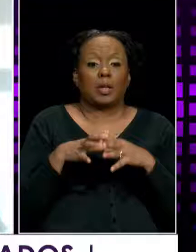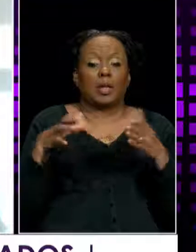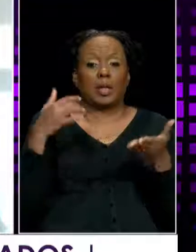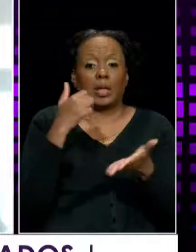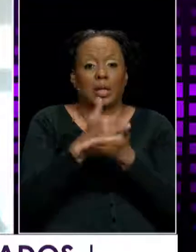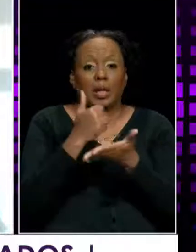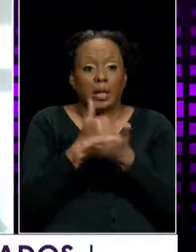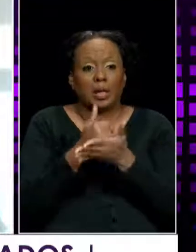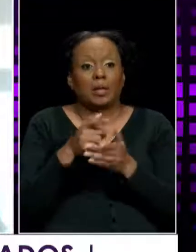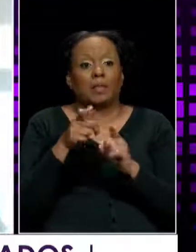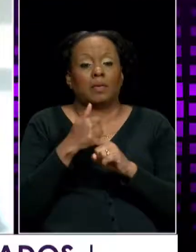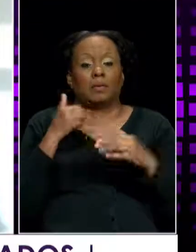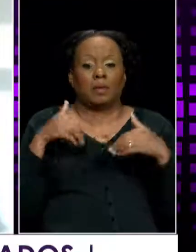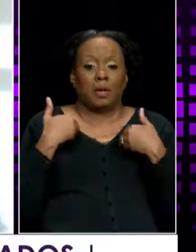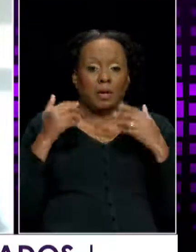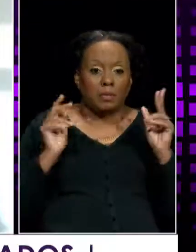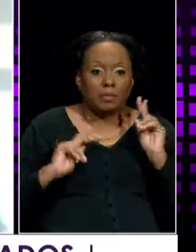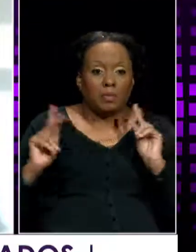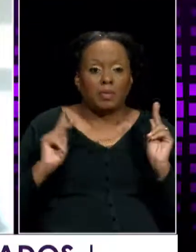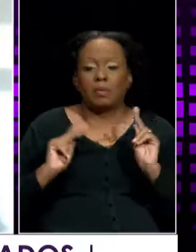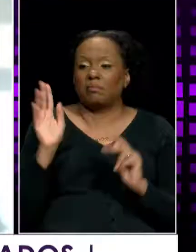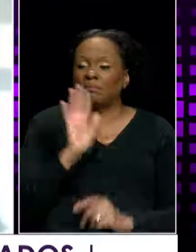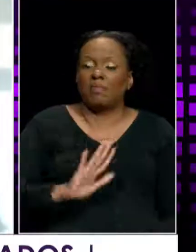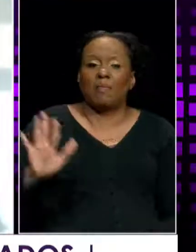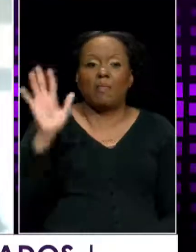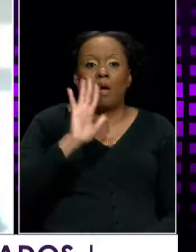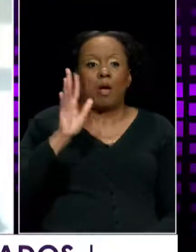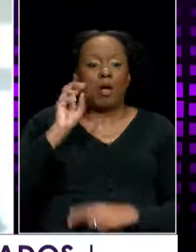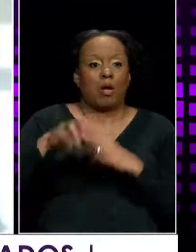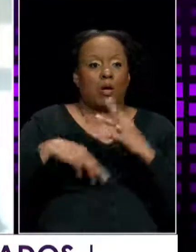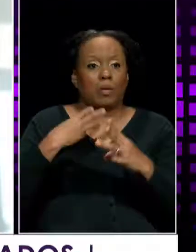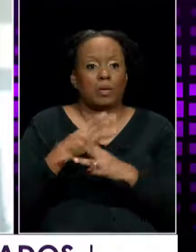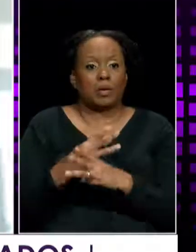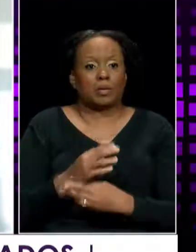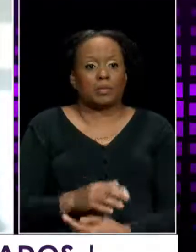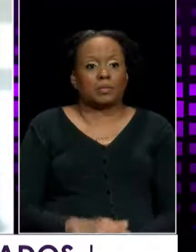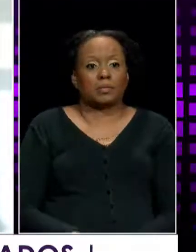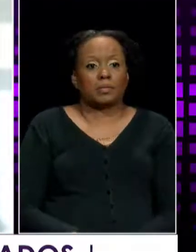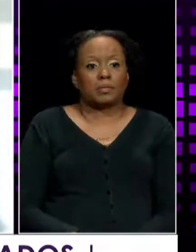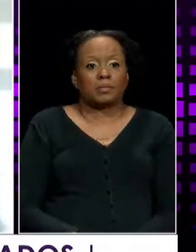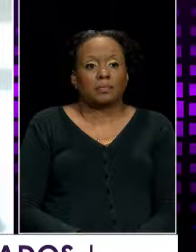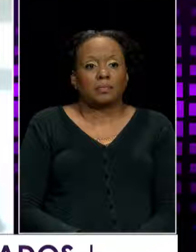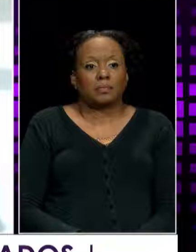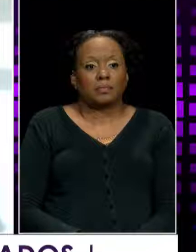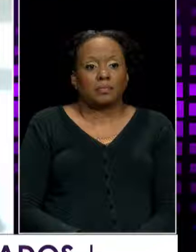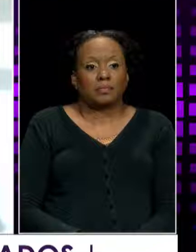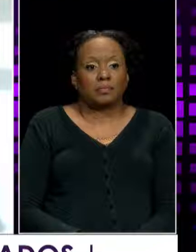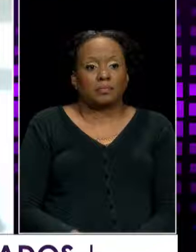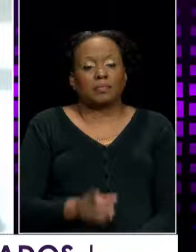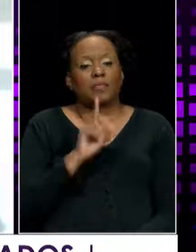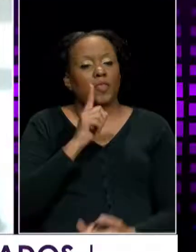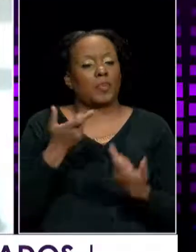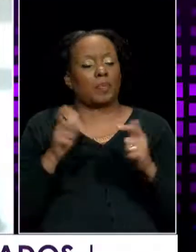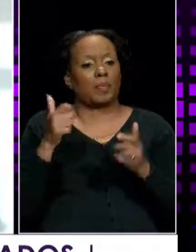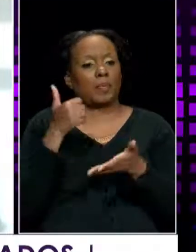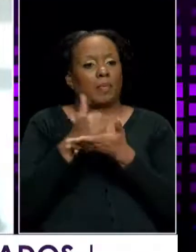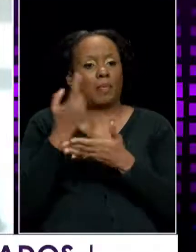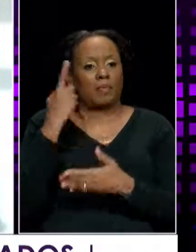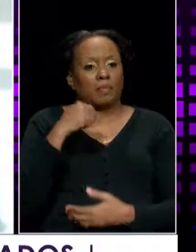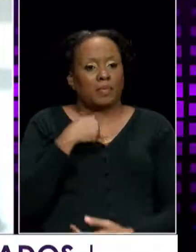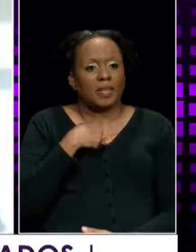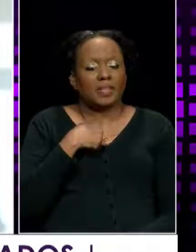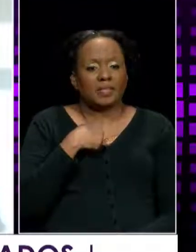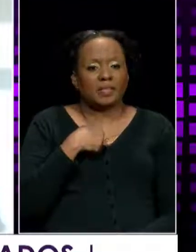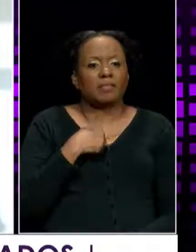different youth advocates, different people from all around the world that you're not even familiar with, and it's such a big help for me especially. So I think